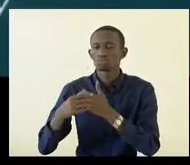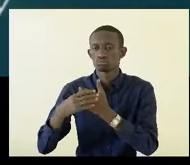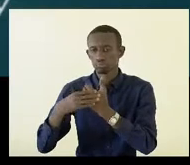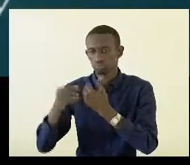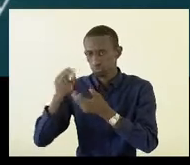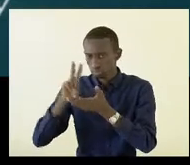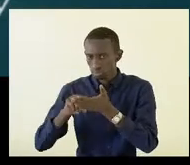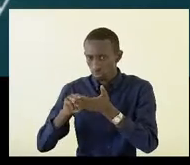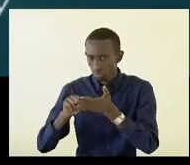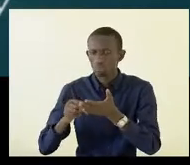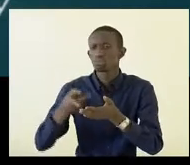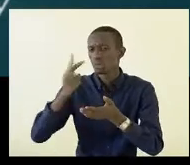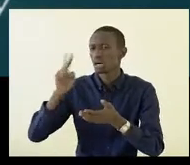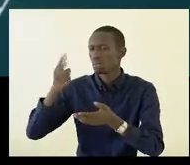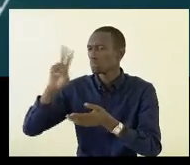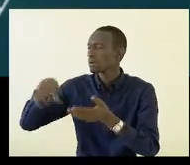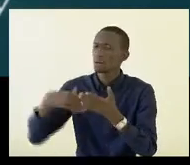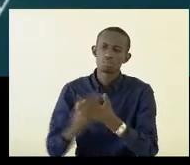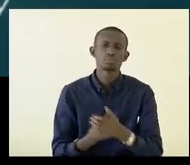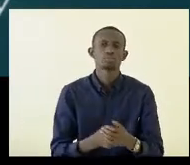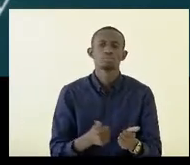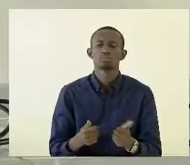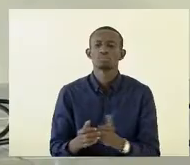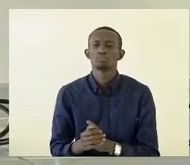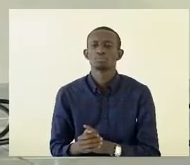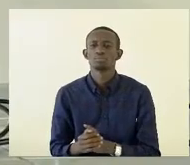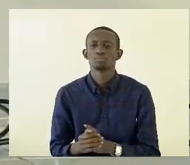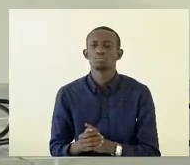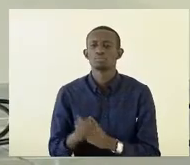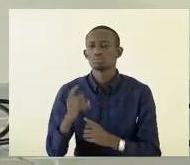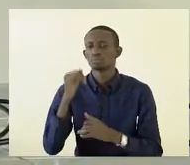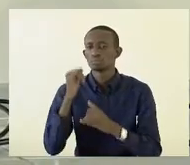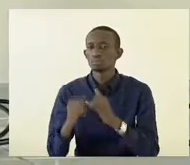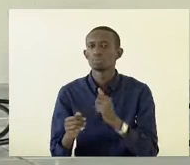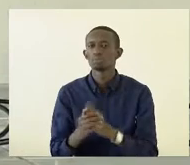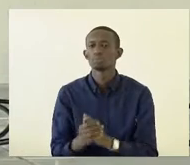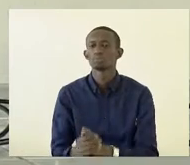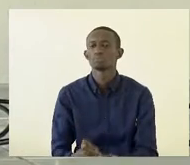you see your answers. And that's it for the last lesson of the